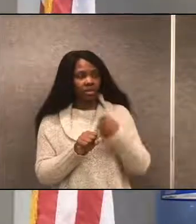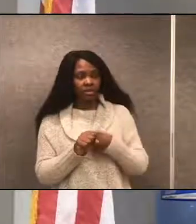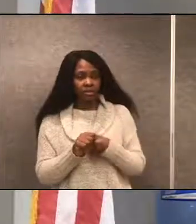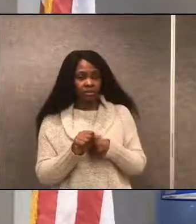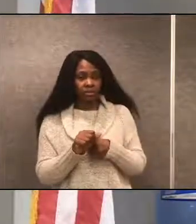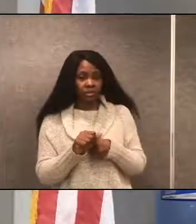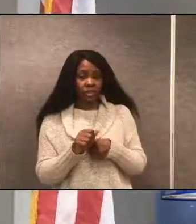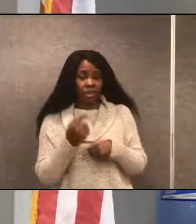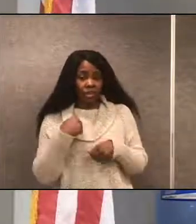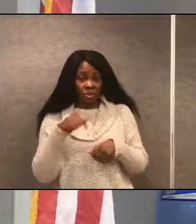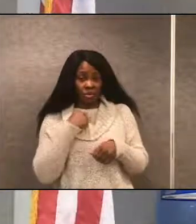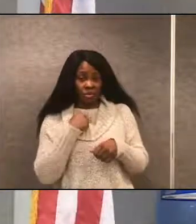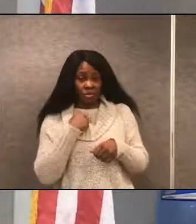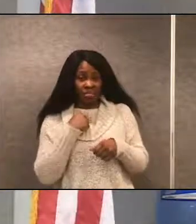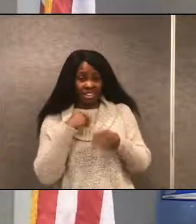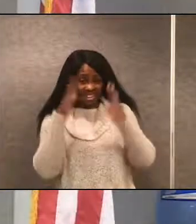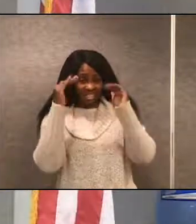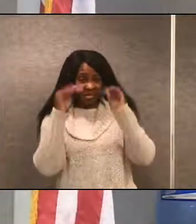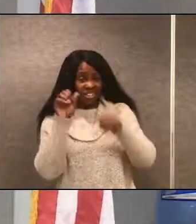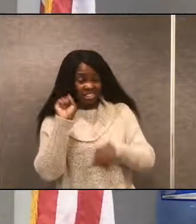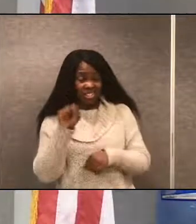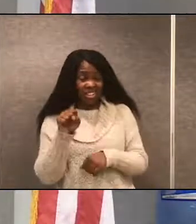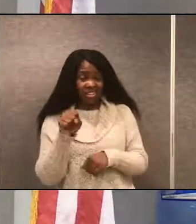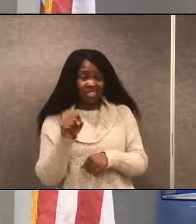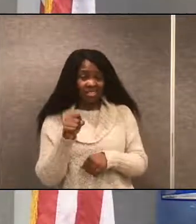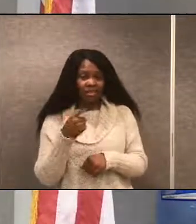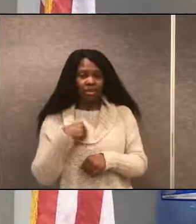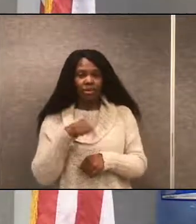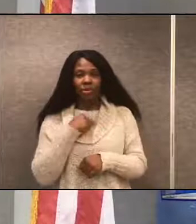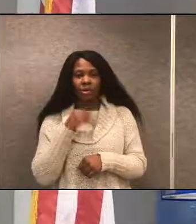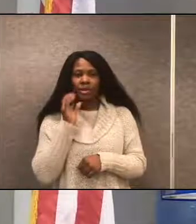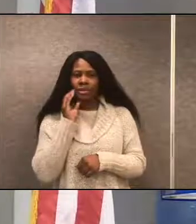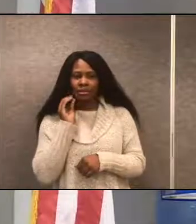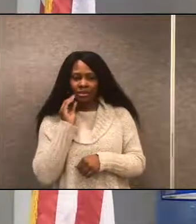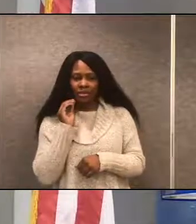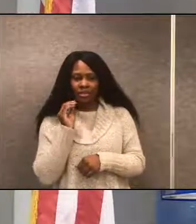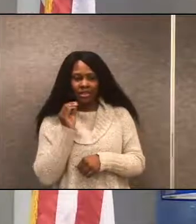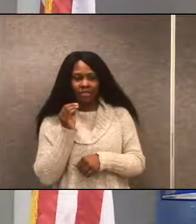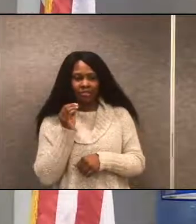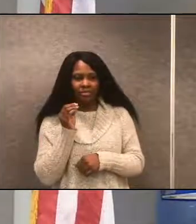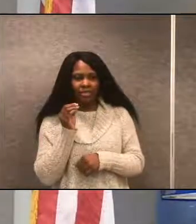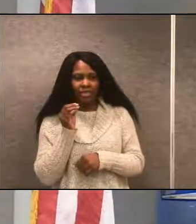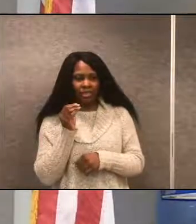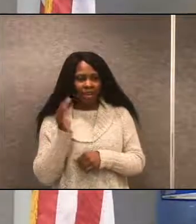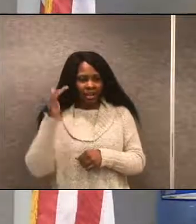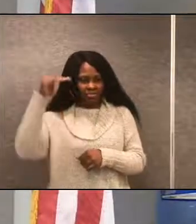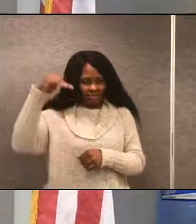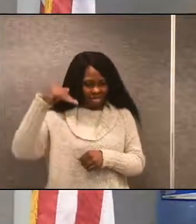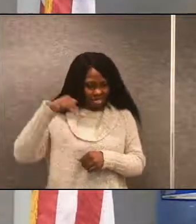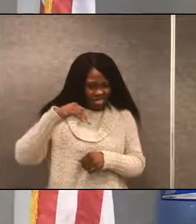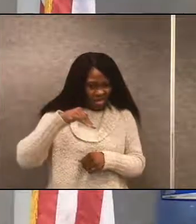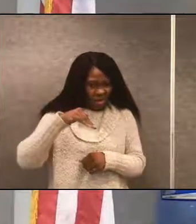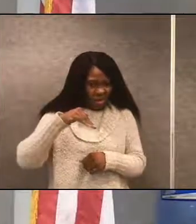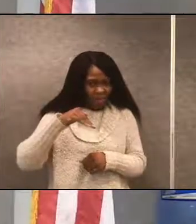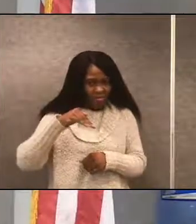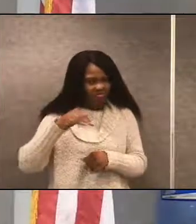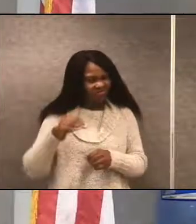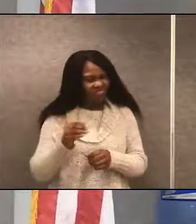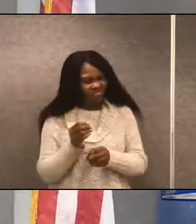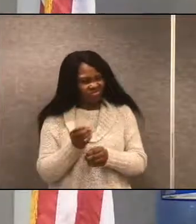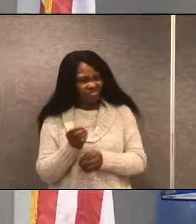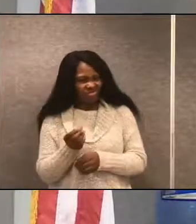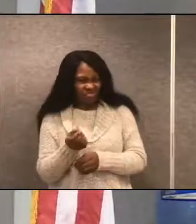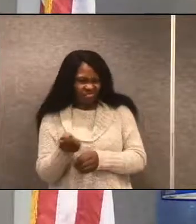we weren't expecting, and we did experience a little bit of a lull, and here we are. So within East